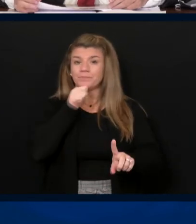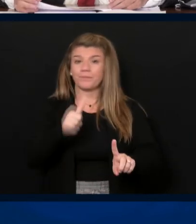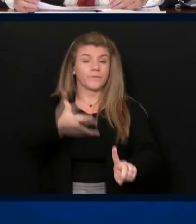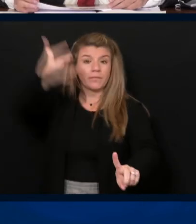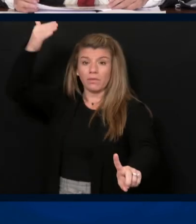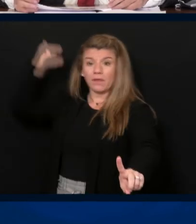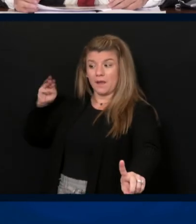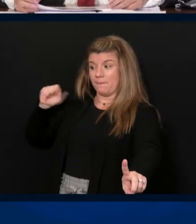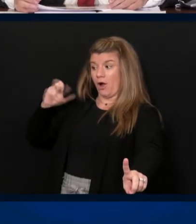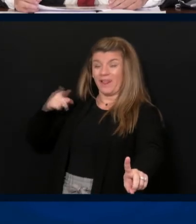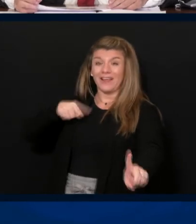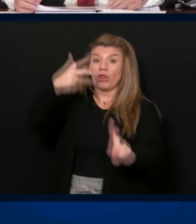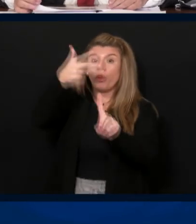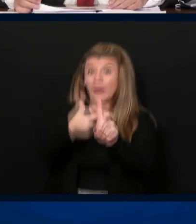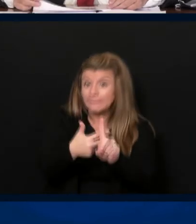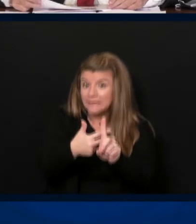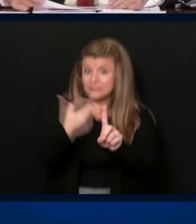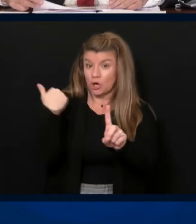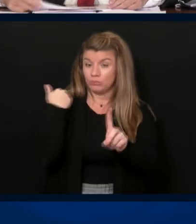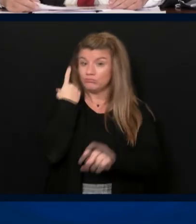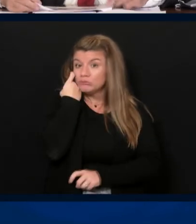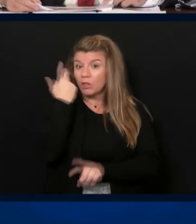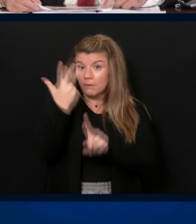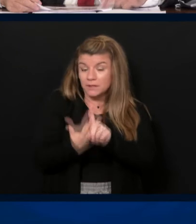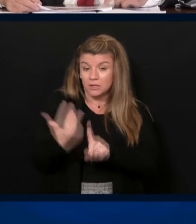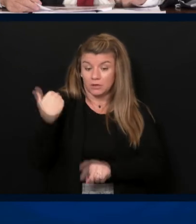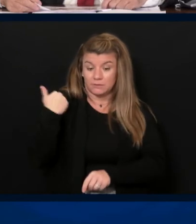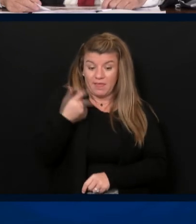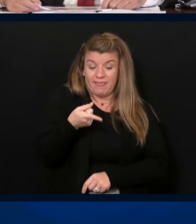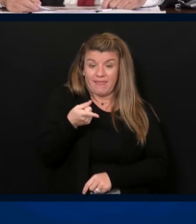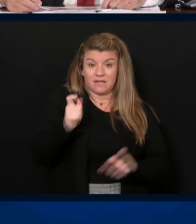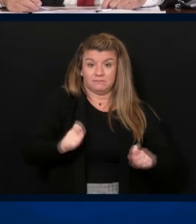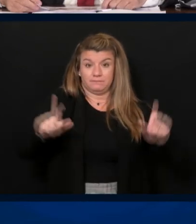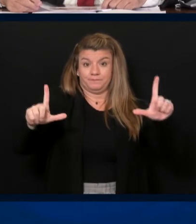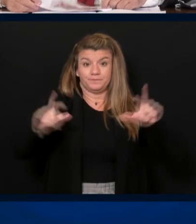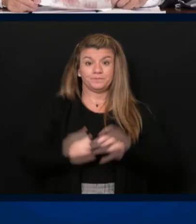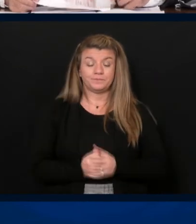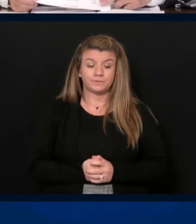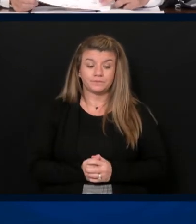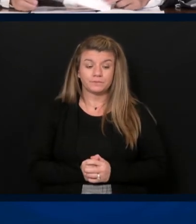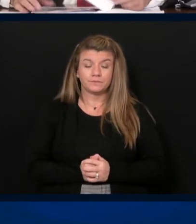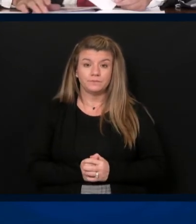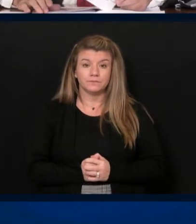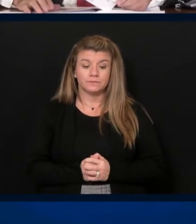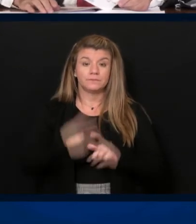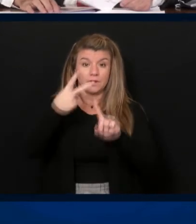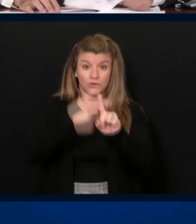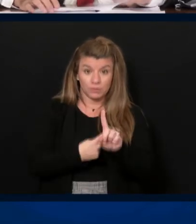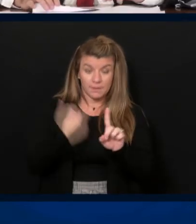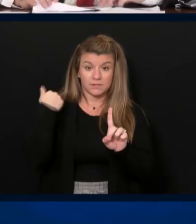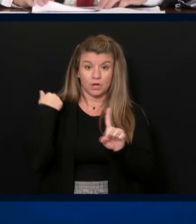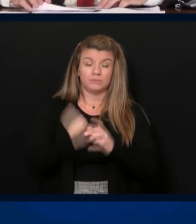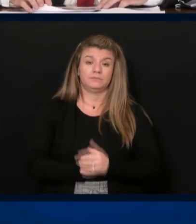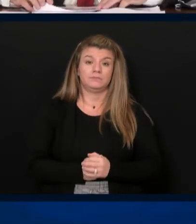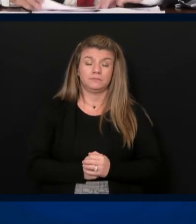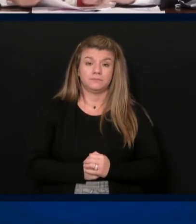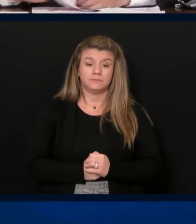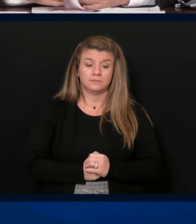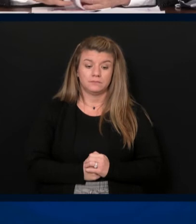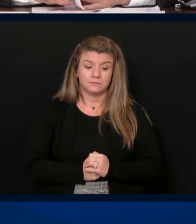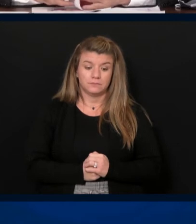is 3 months ago. 3 months ago, this is where we were at. 2 months ago, this is where